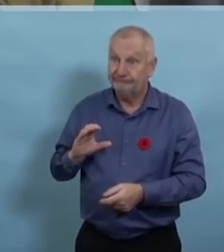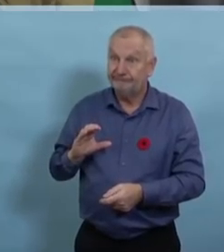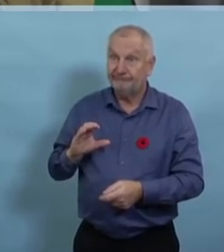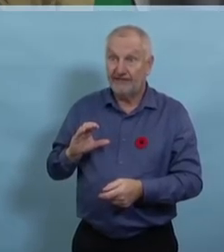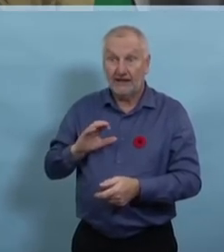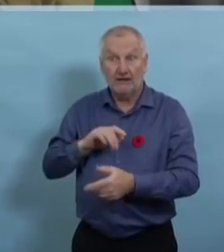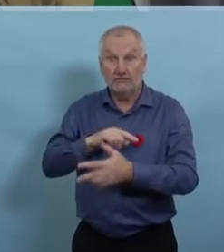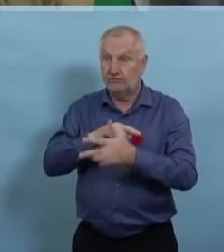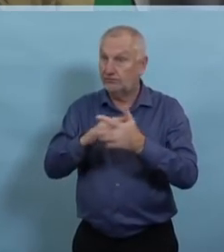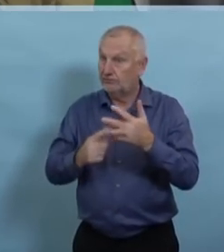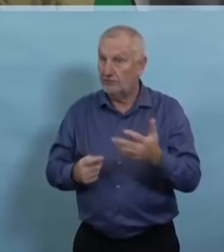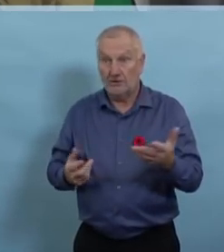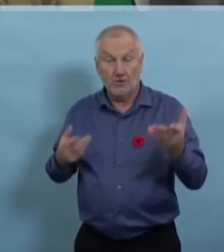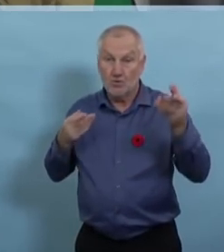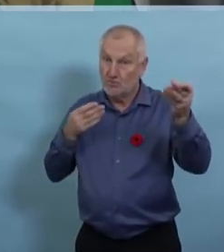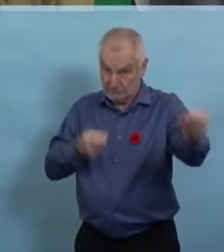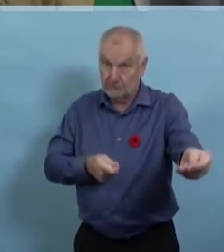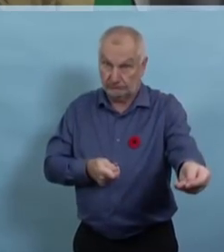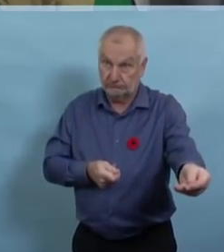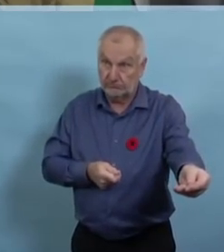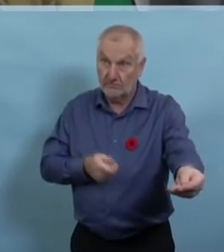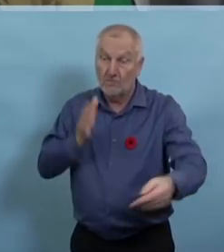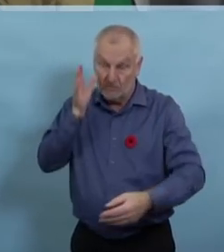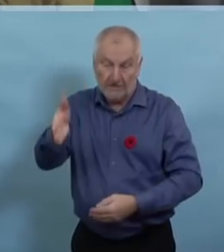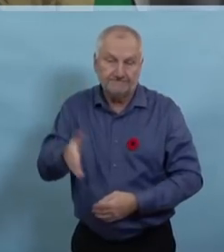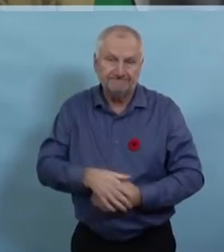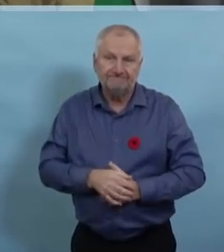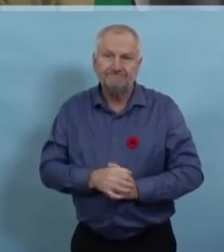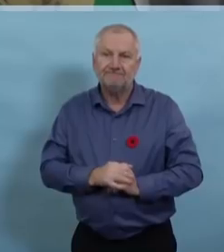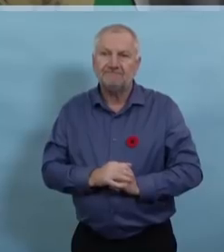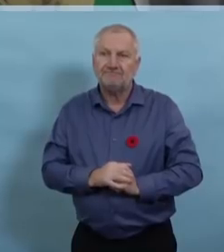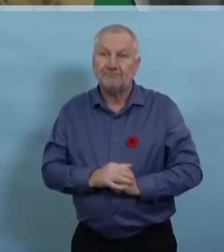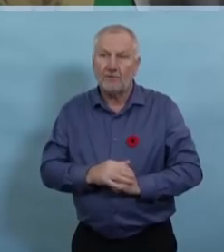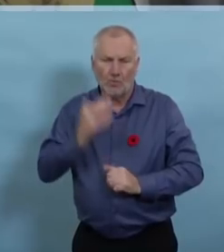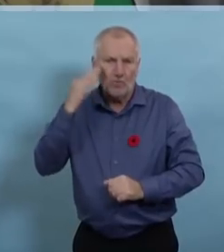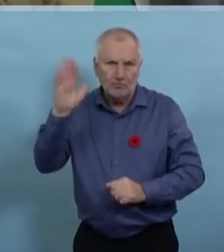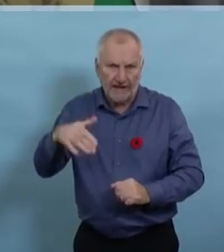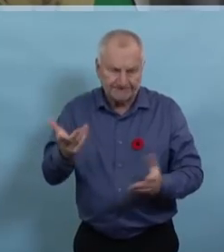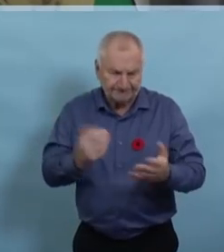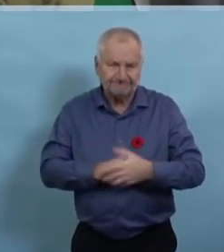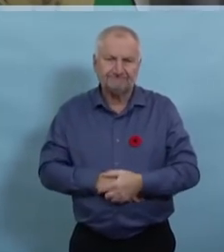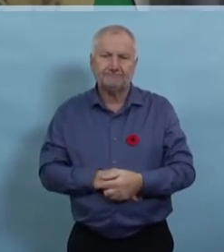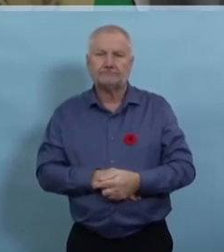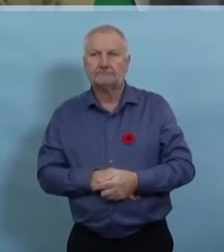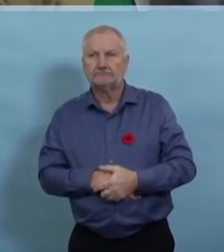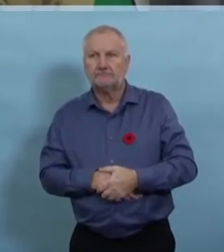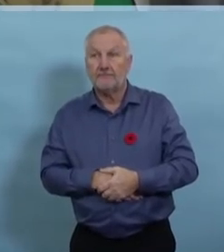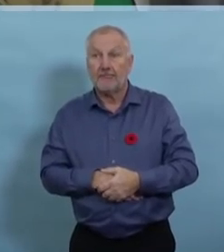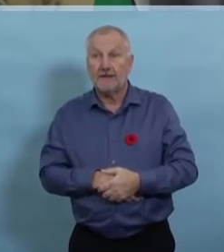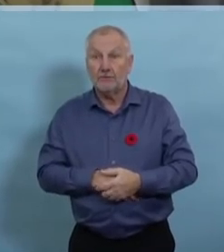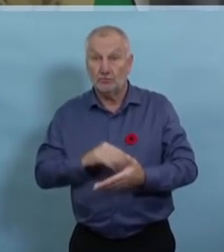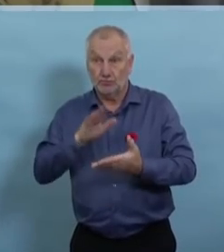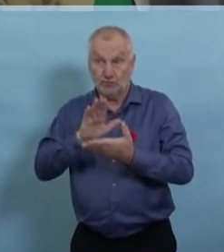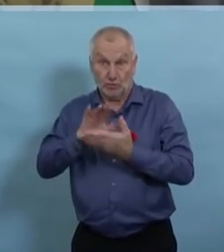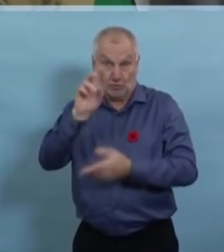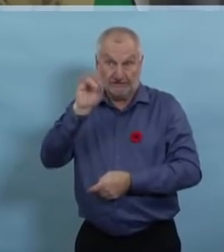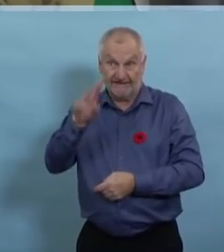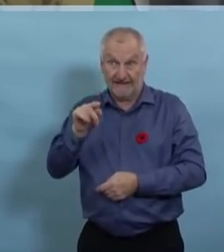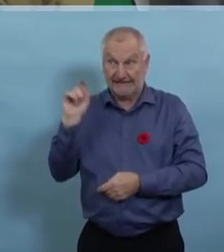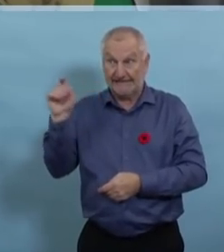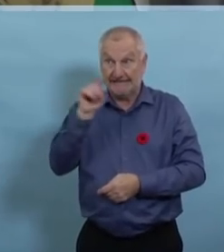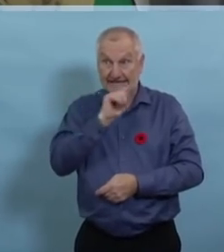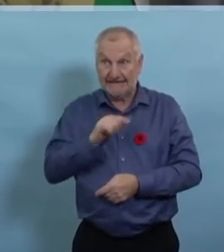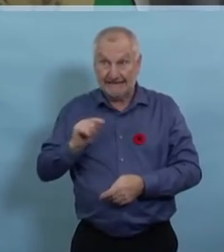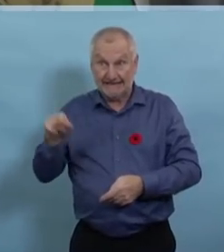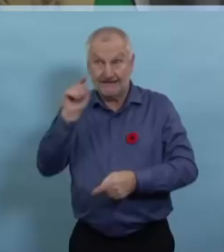We just know that that is going to be the issue. But the school divisions are generally sort of the direct